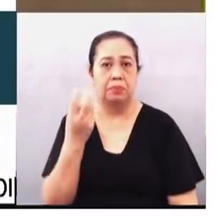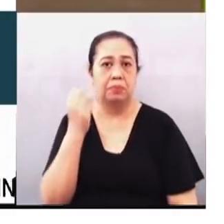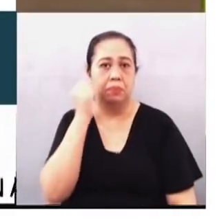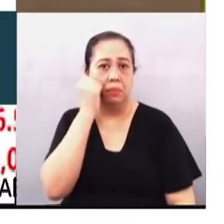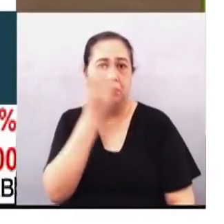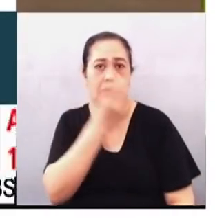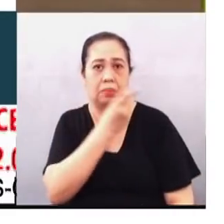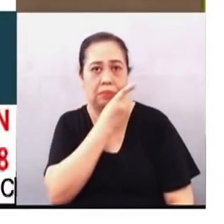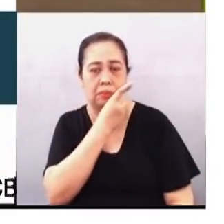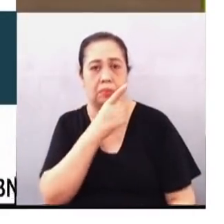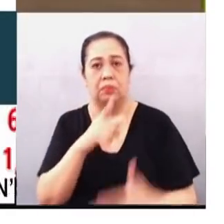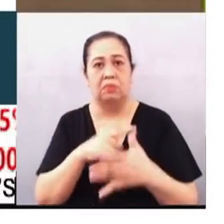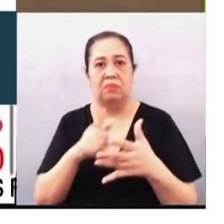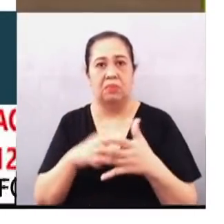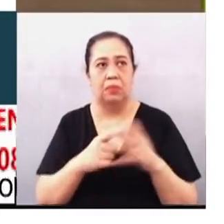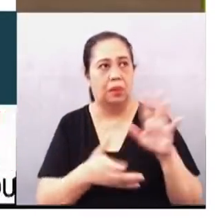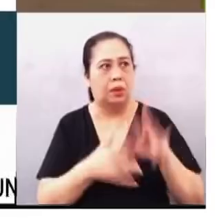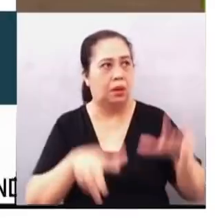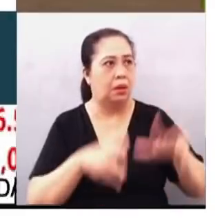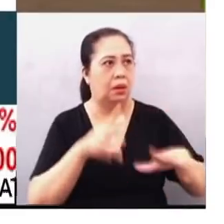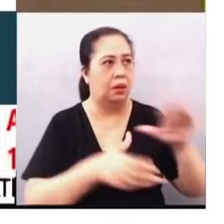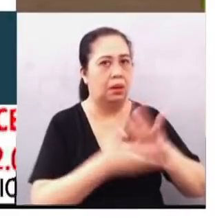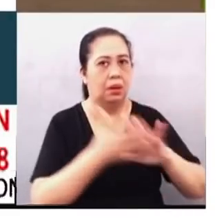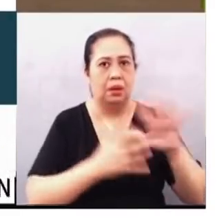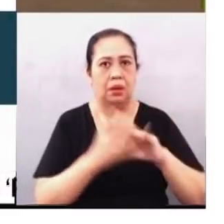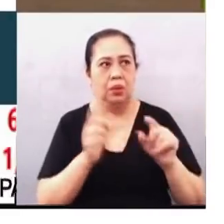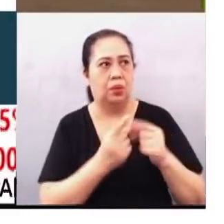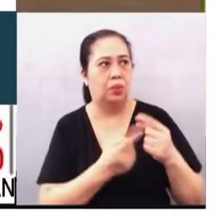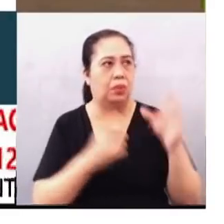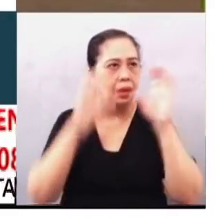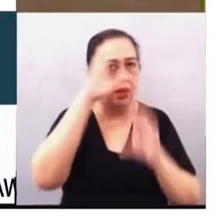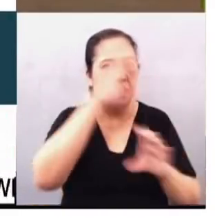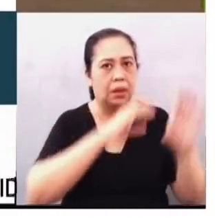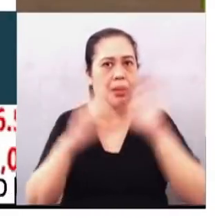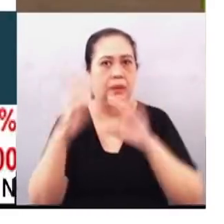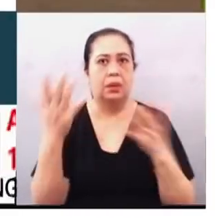then nag-scramble ngayon ang liderato ng PDP-Laban na maghanap ng